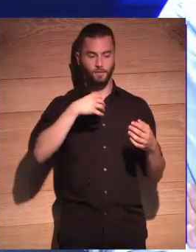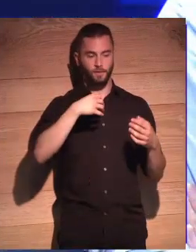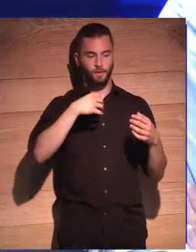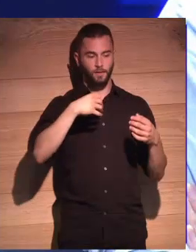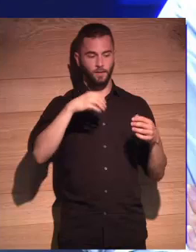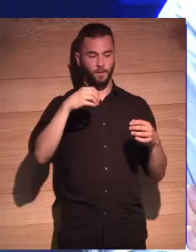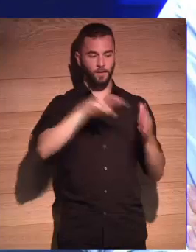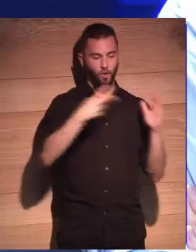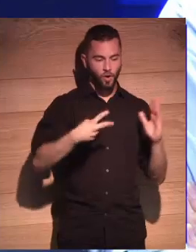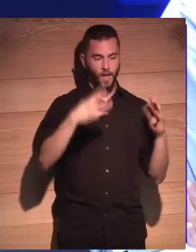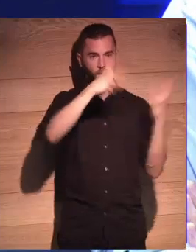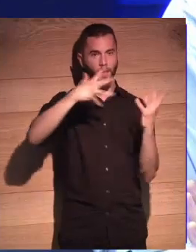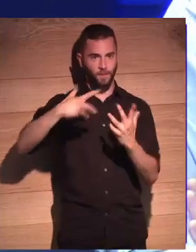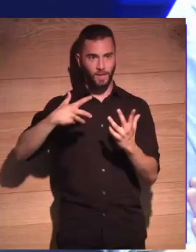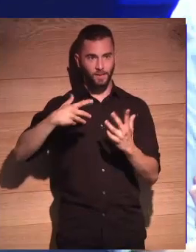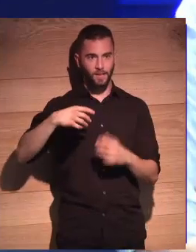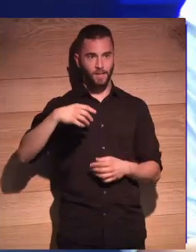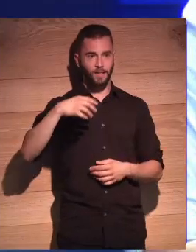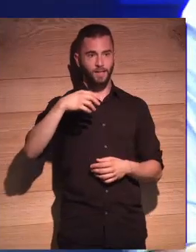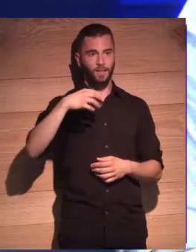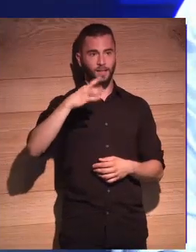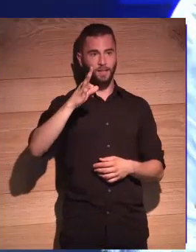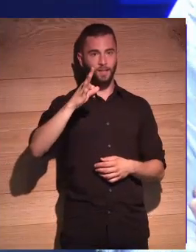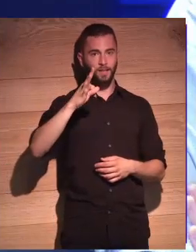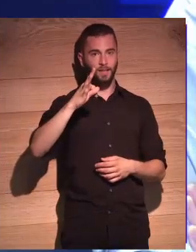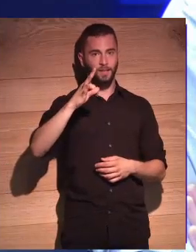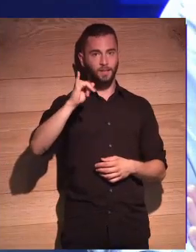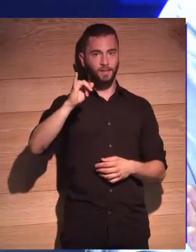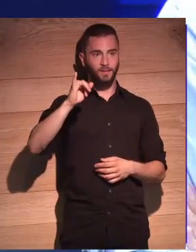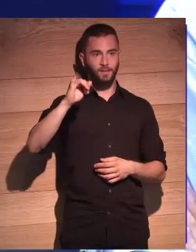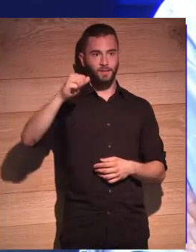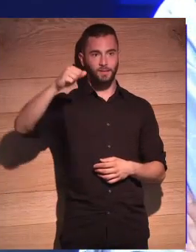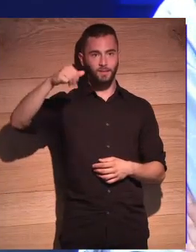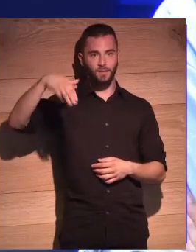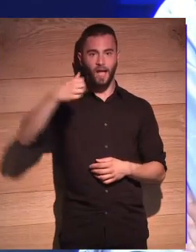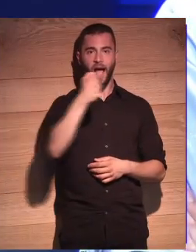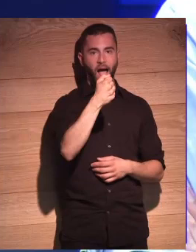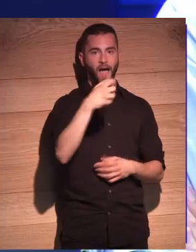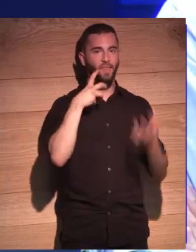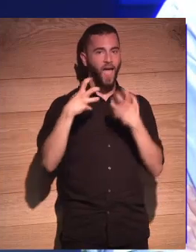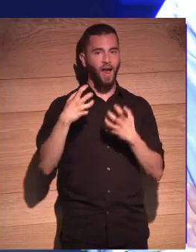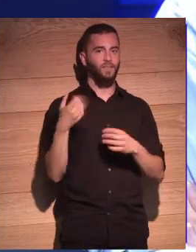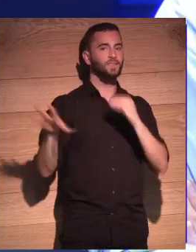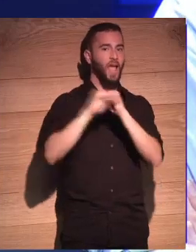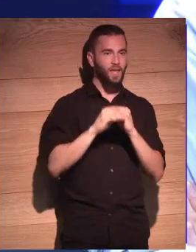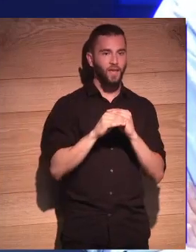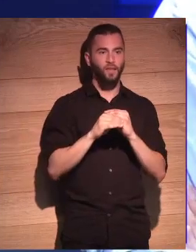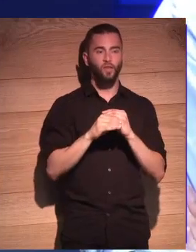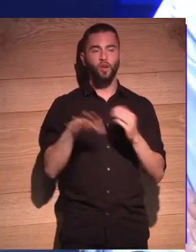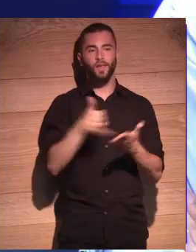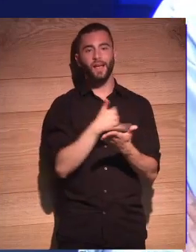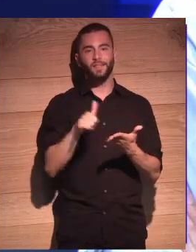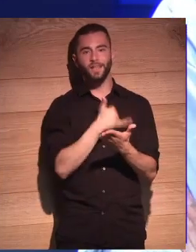activities and topics, but the STEM is now as STEAM because they have added arts in